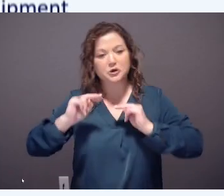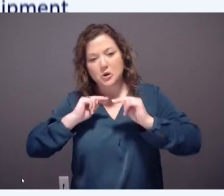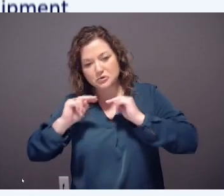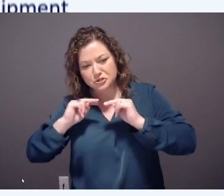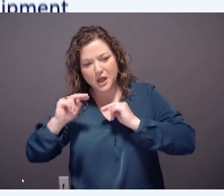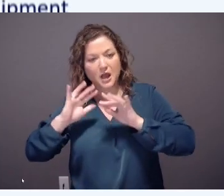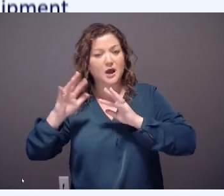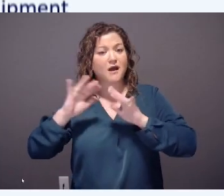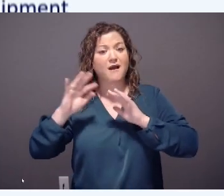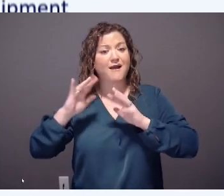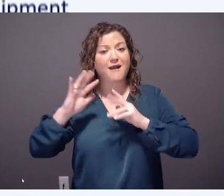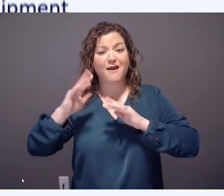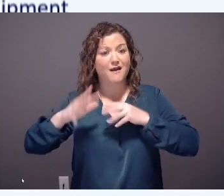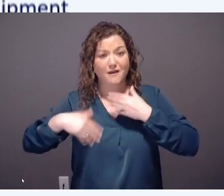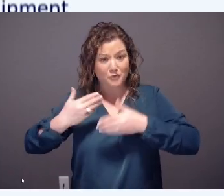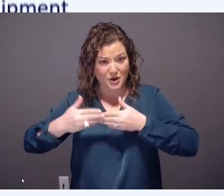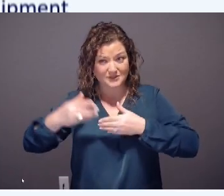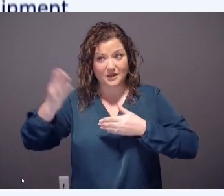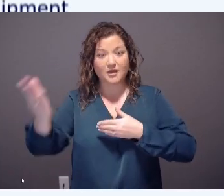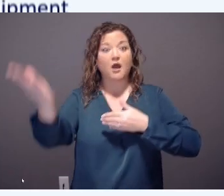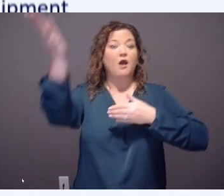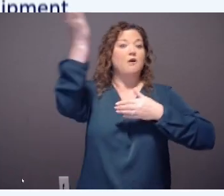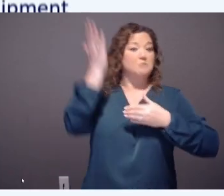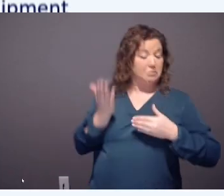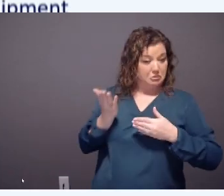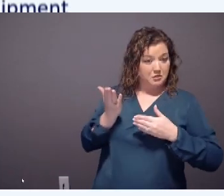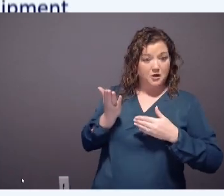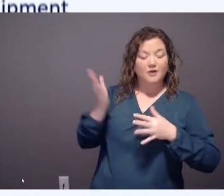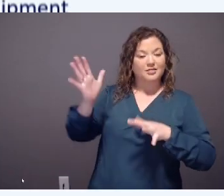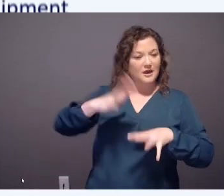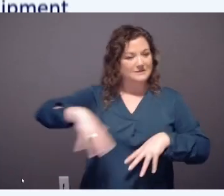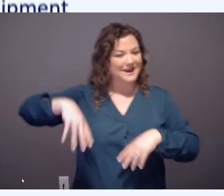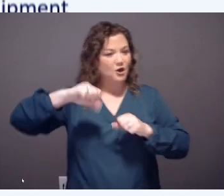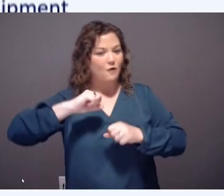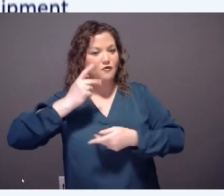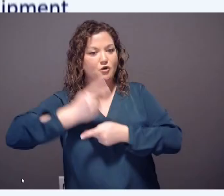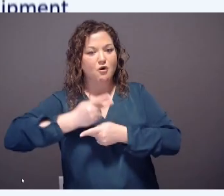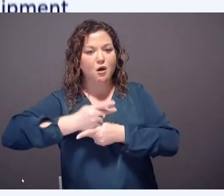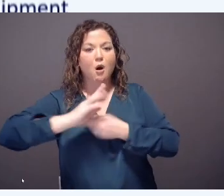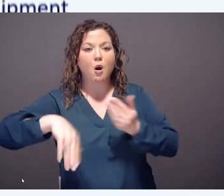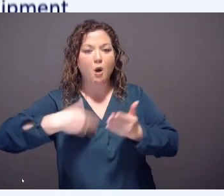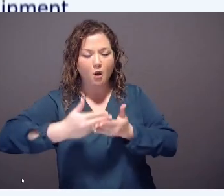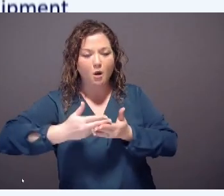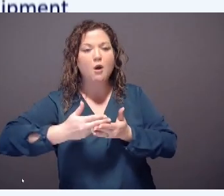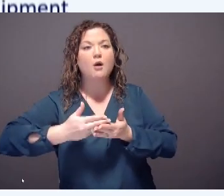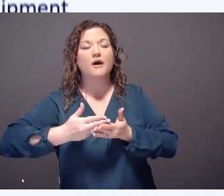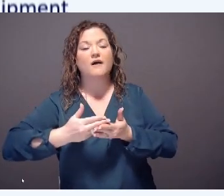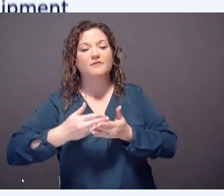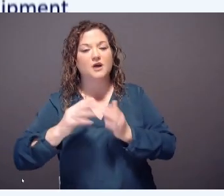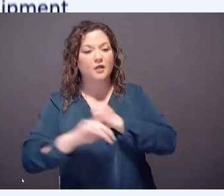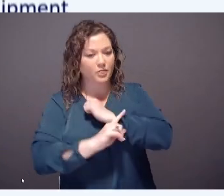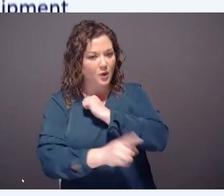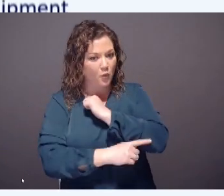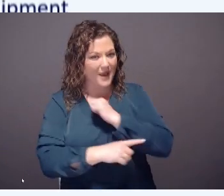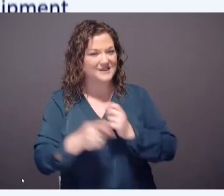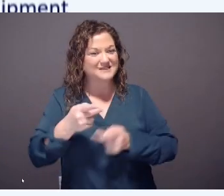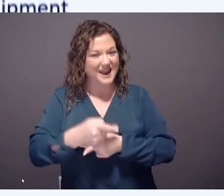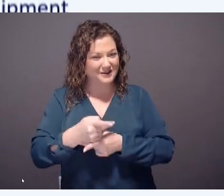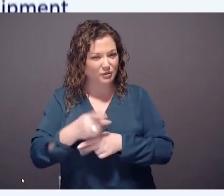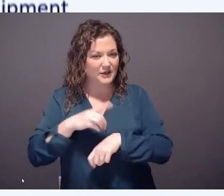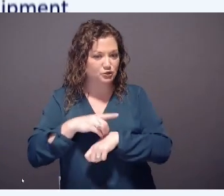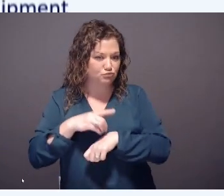they came to us with a proposal to take over all of the waste handling duties at the transfer station. After we analyzed that proposal,